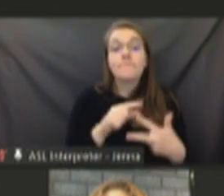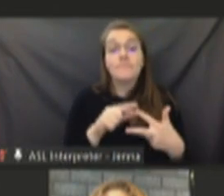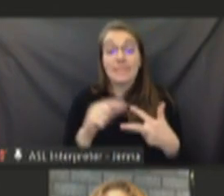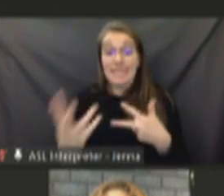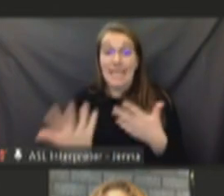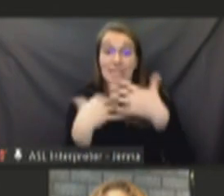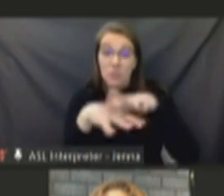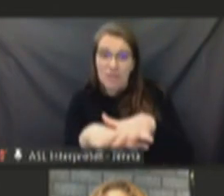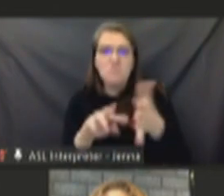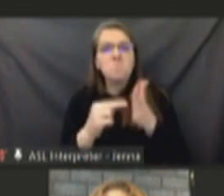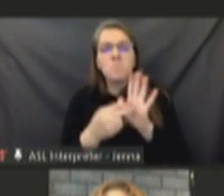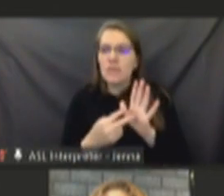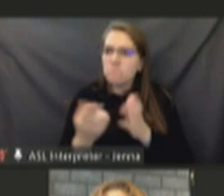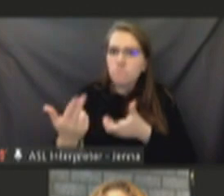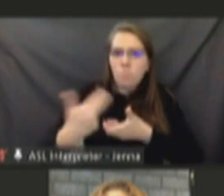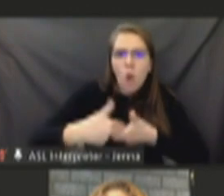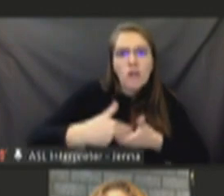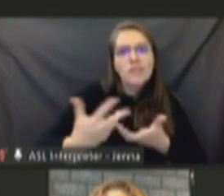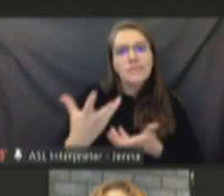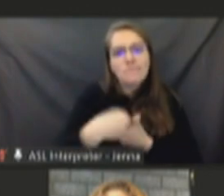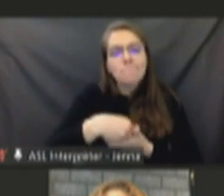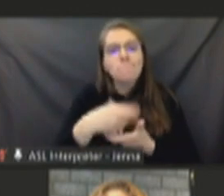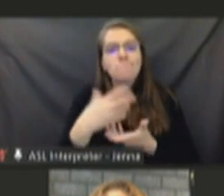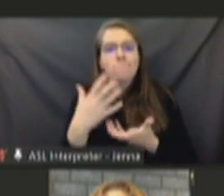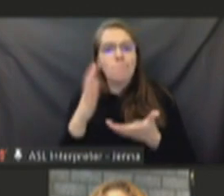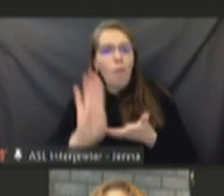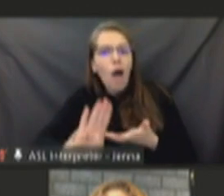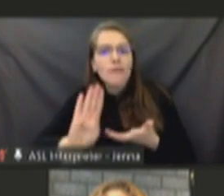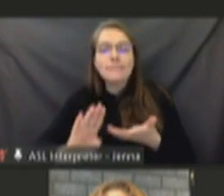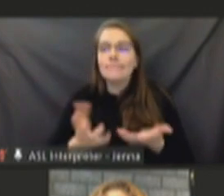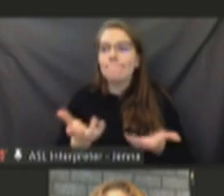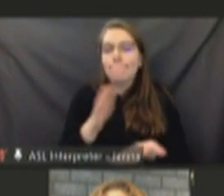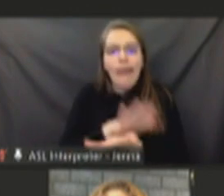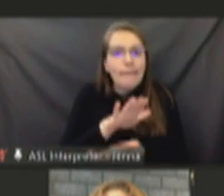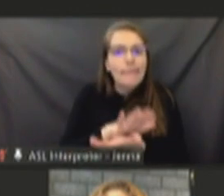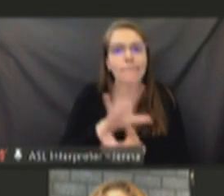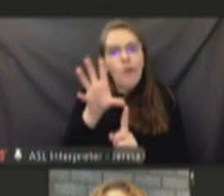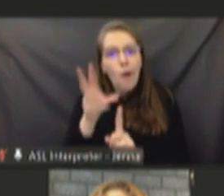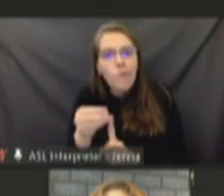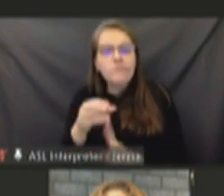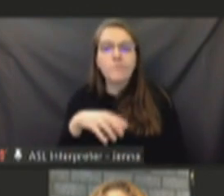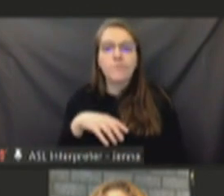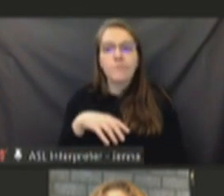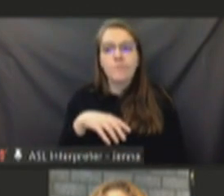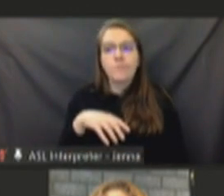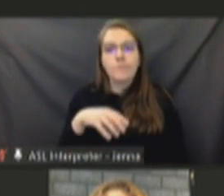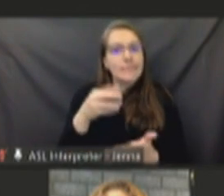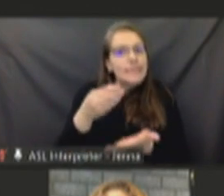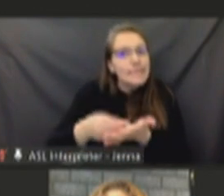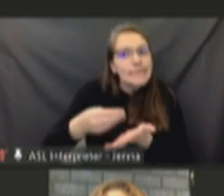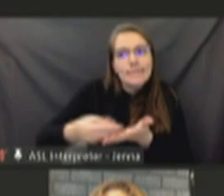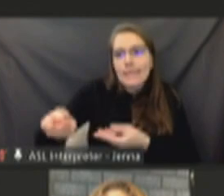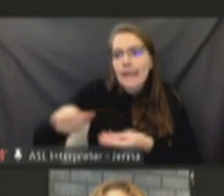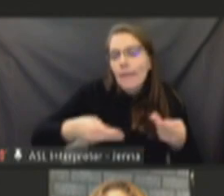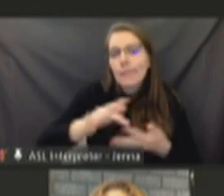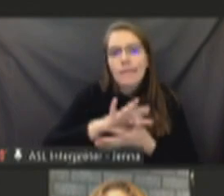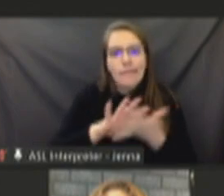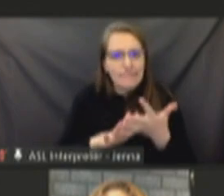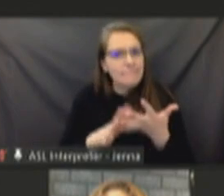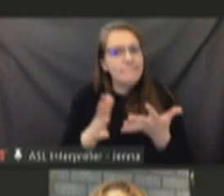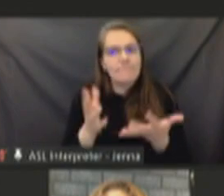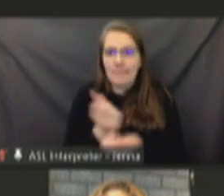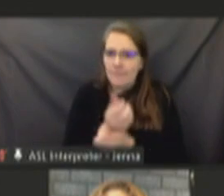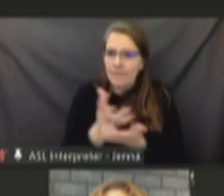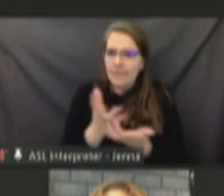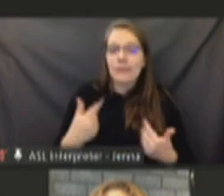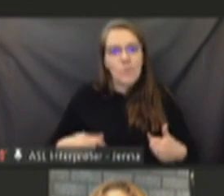and integrating in Boston, academically, culturally, economically, you name it, we are here to do that.